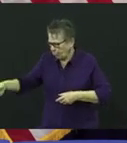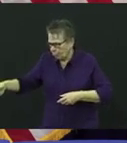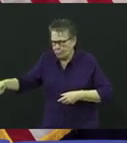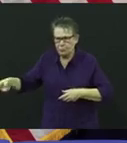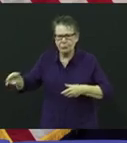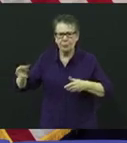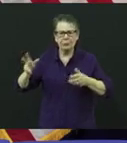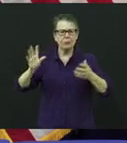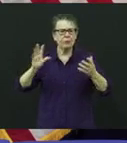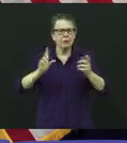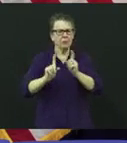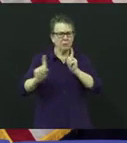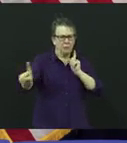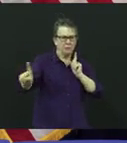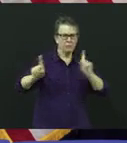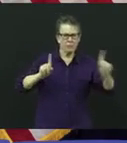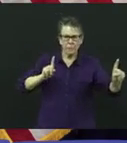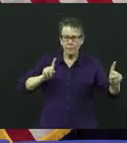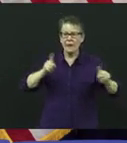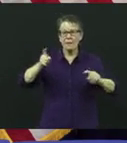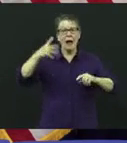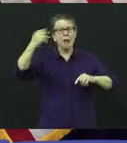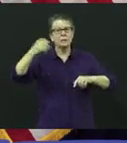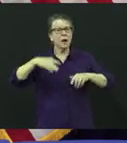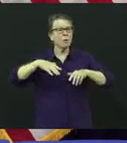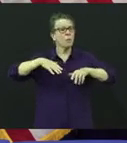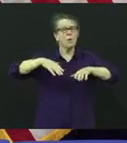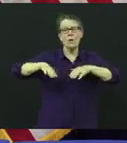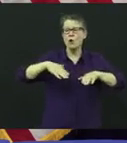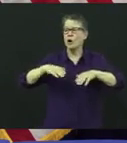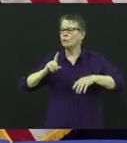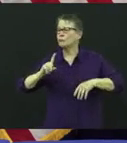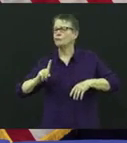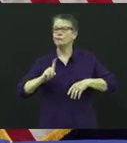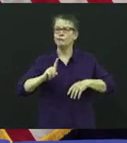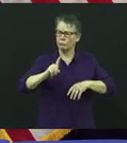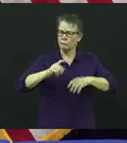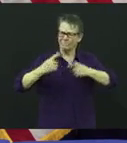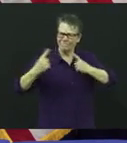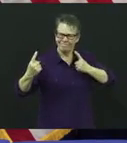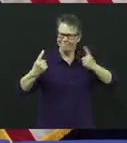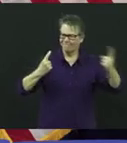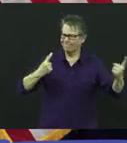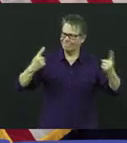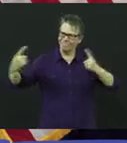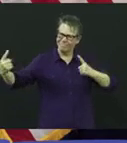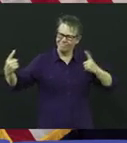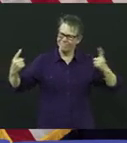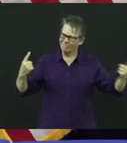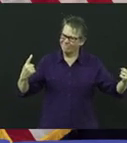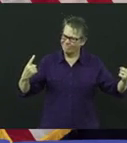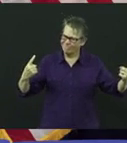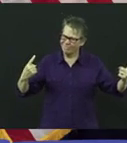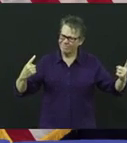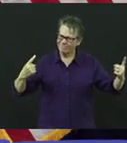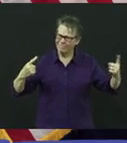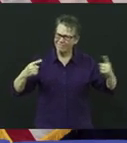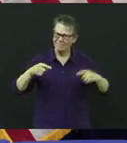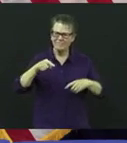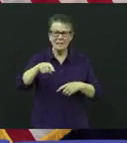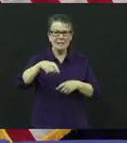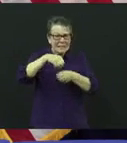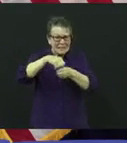cannot stress to you enough the need for social distancing. We know, by the way, just think about this. We know that it takes up to 2 weeks for